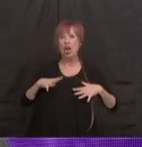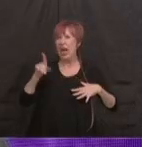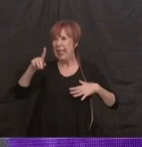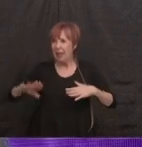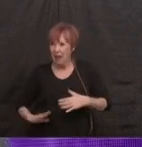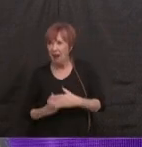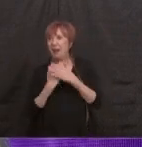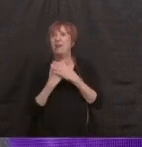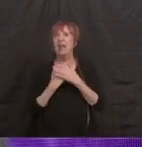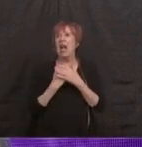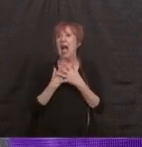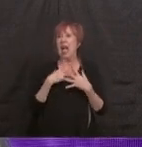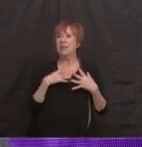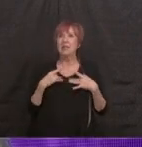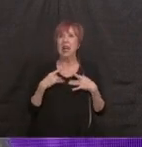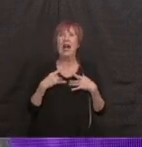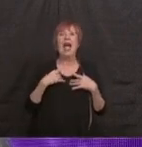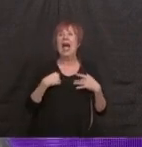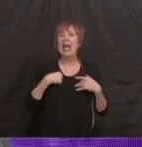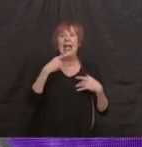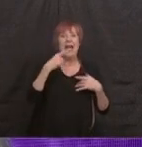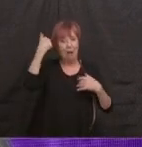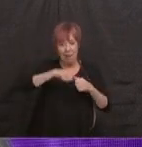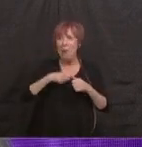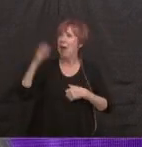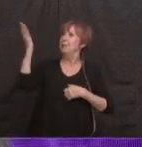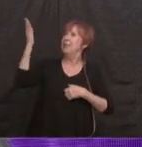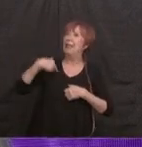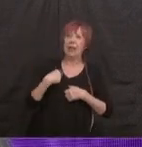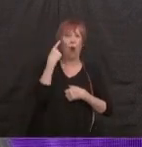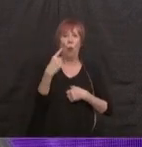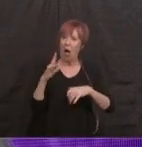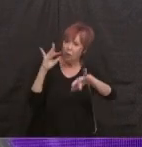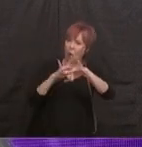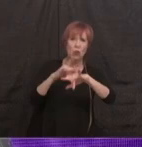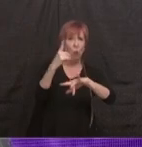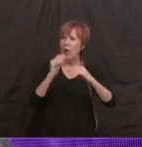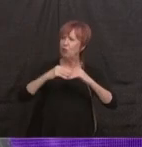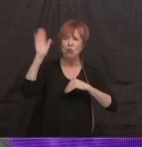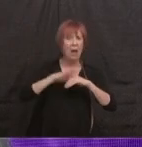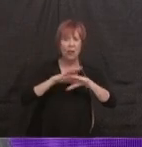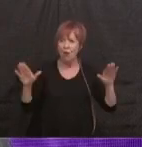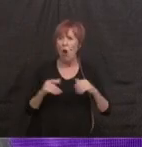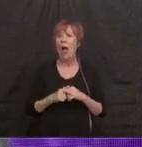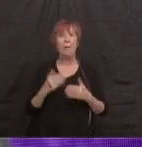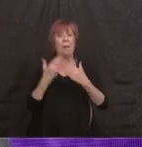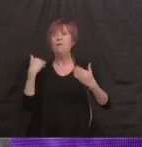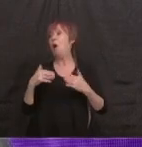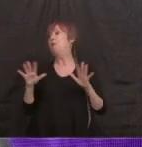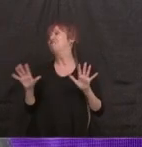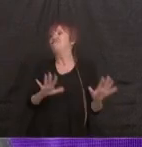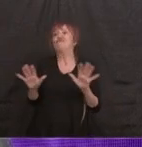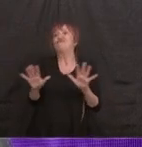audience and explained that one grope is one too many and that there's no tolerance, because there used to be a sort of a severe, pervasive standard in New York